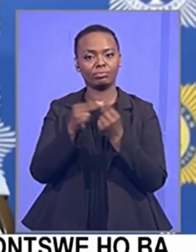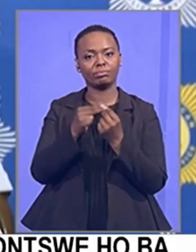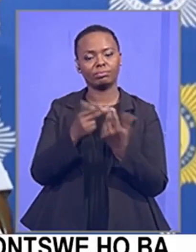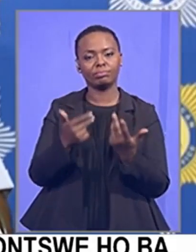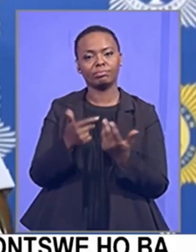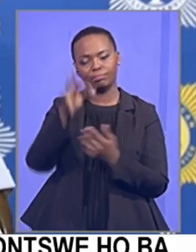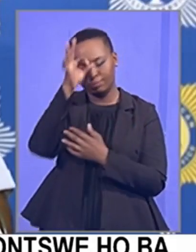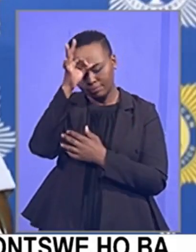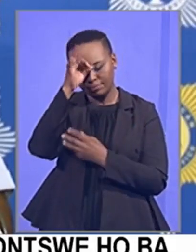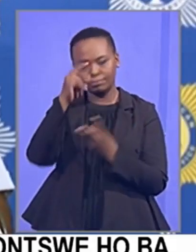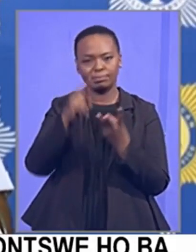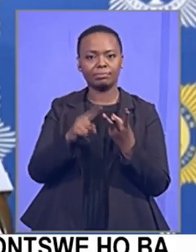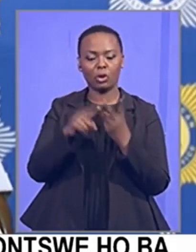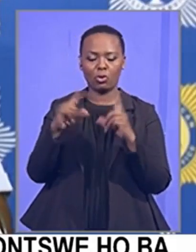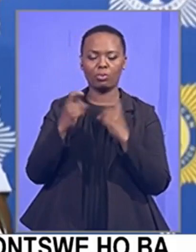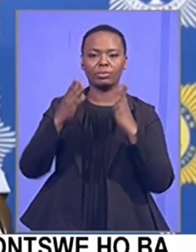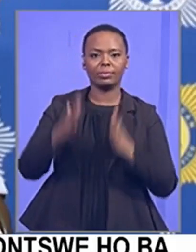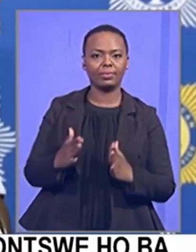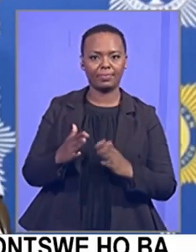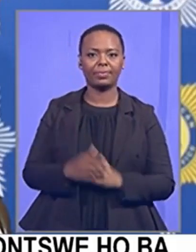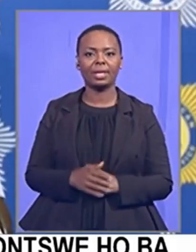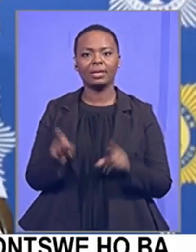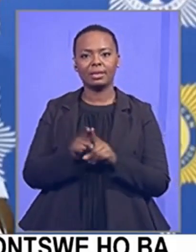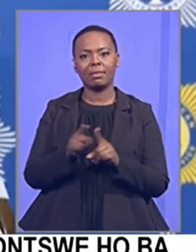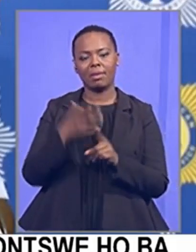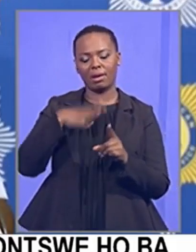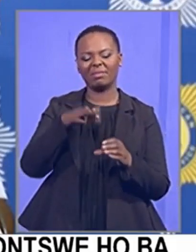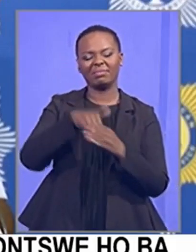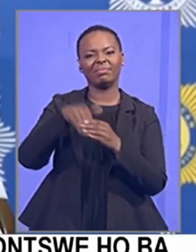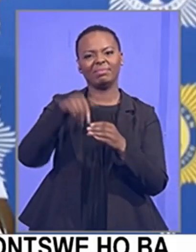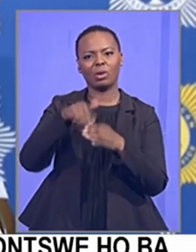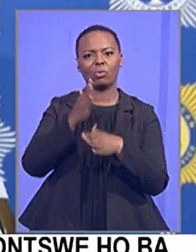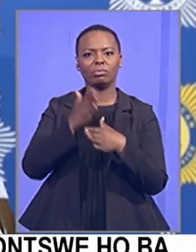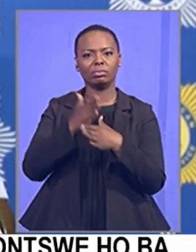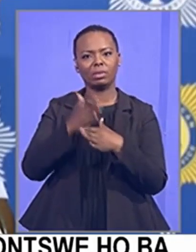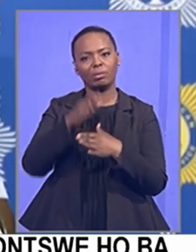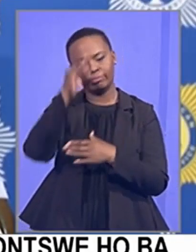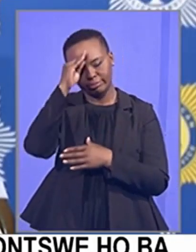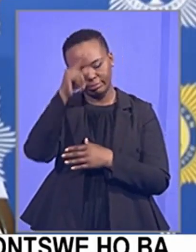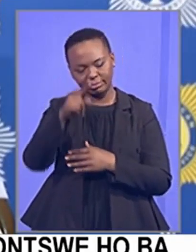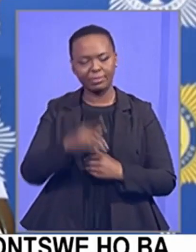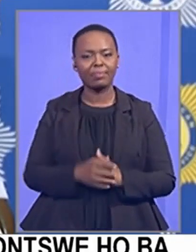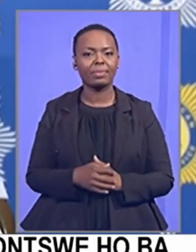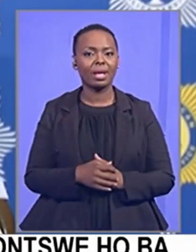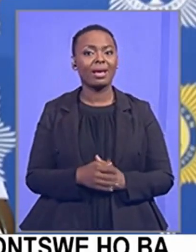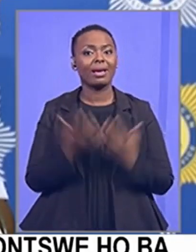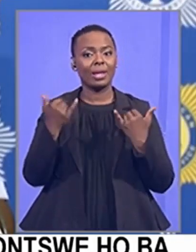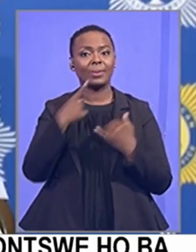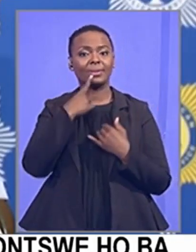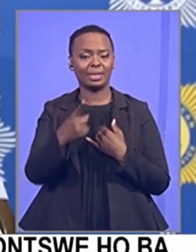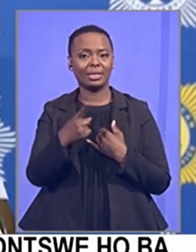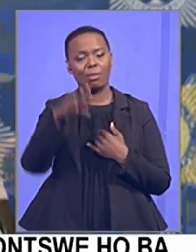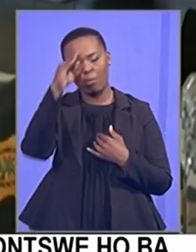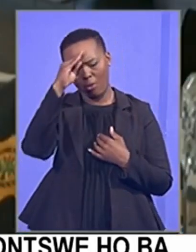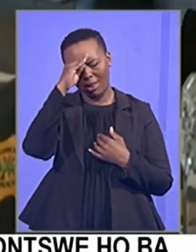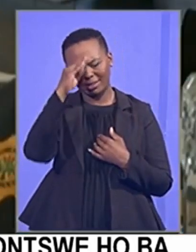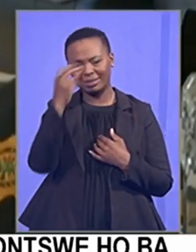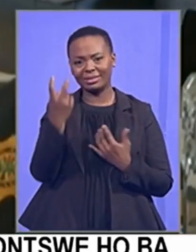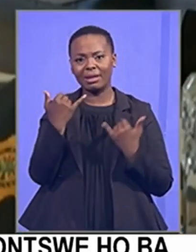commanders, commissioners, including divisional commissioners. Masemola na gape a re sepodisi se samagane le go batlisisa dikgetse